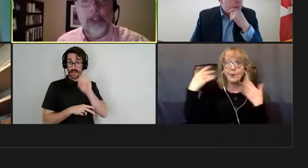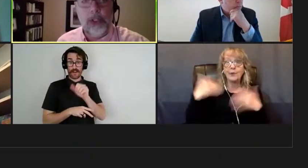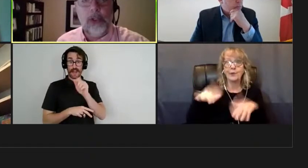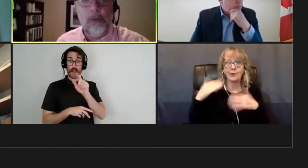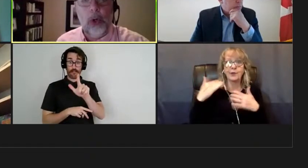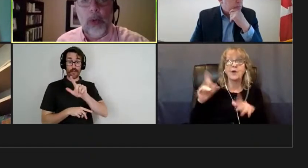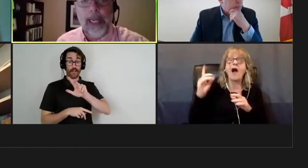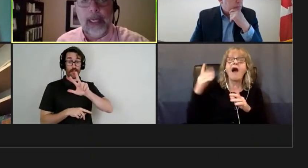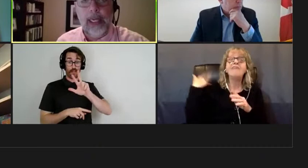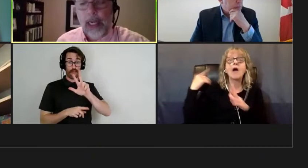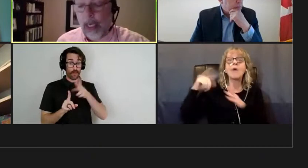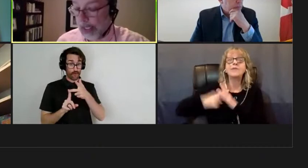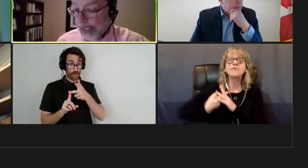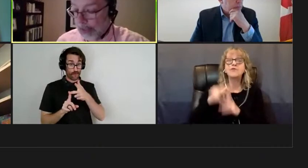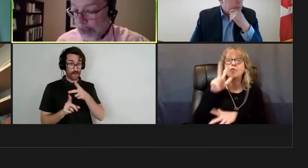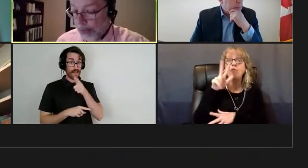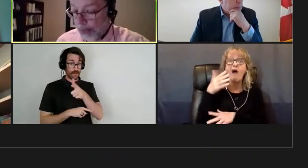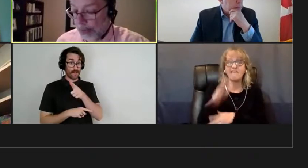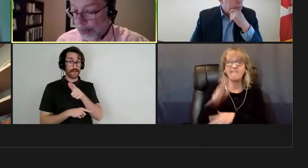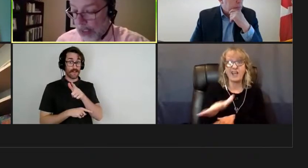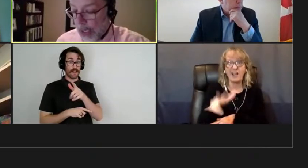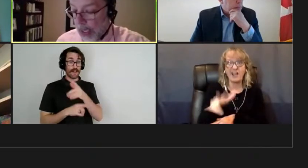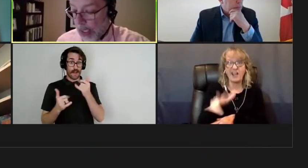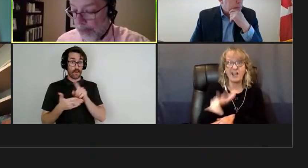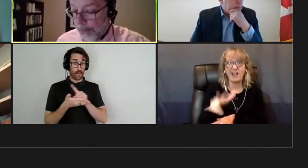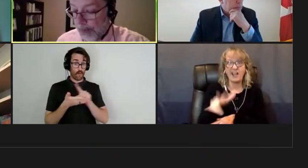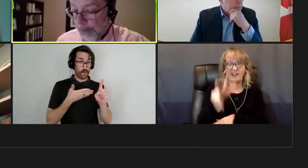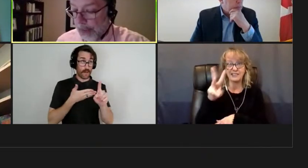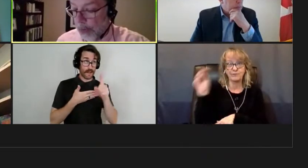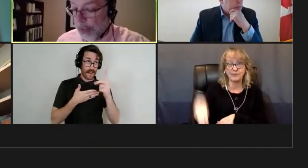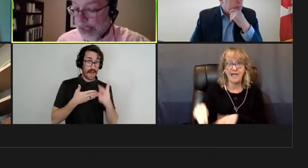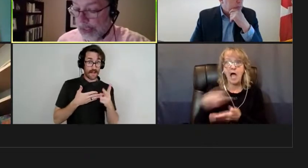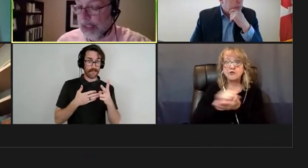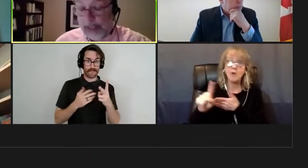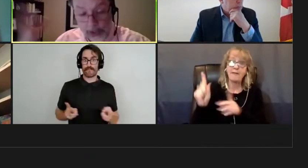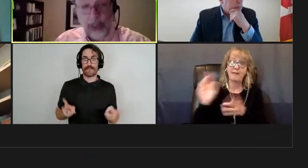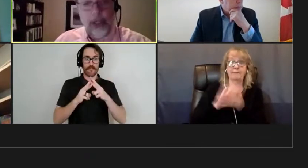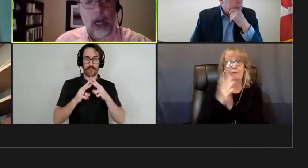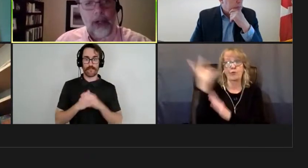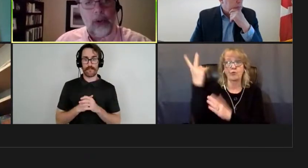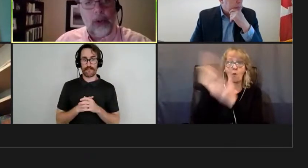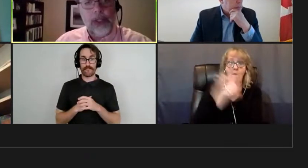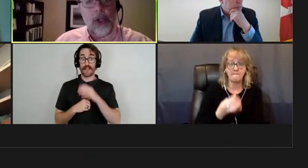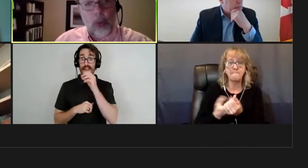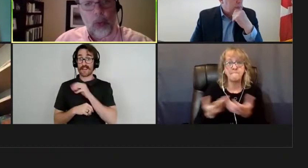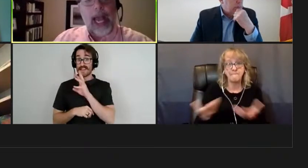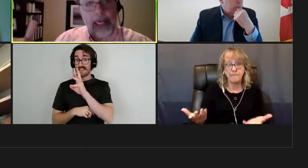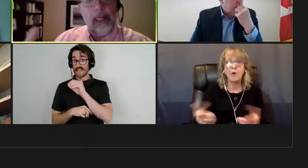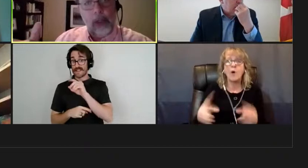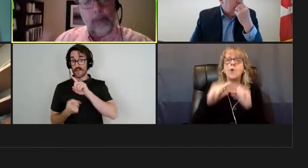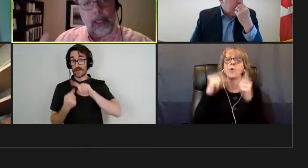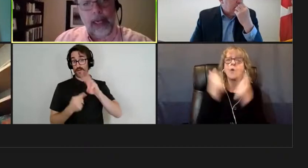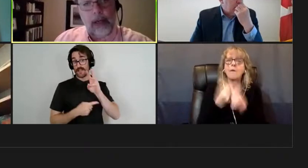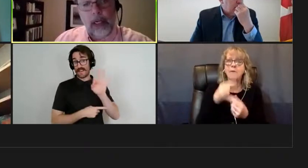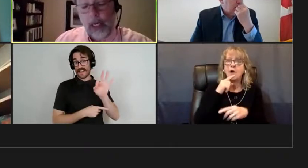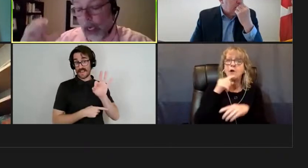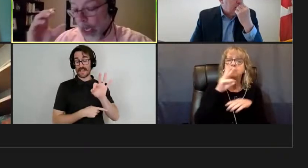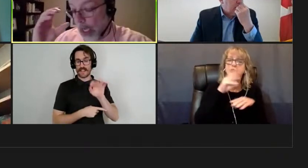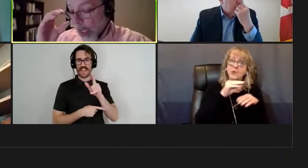in just over a week, it's doubled. The 60 to 69 year olds, as you know, was added a little bit